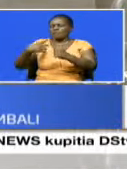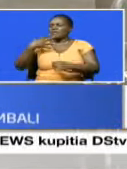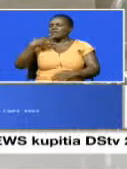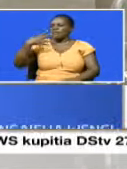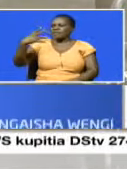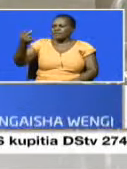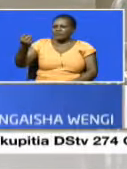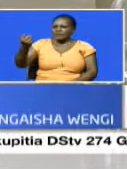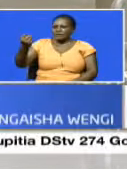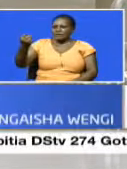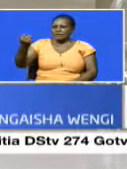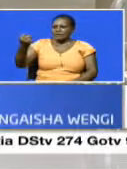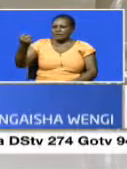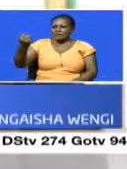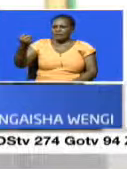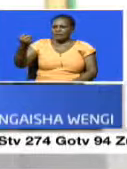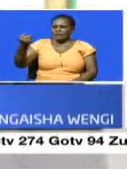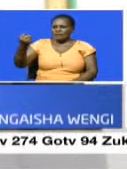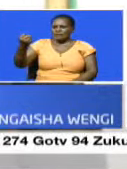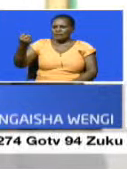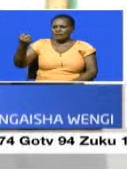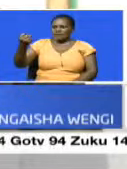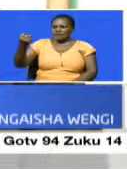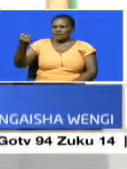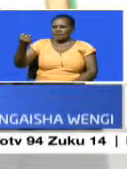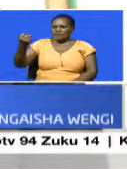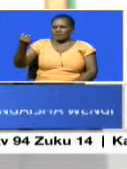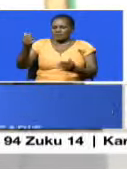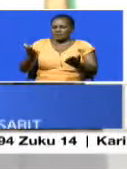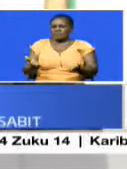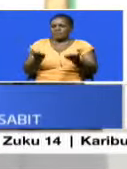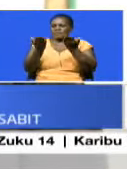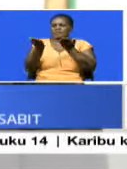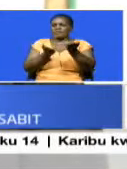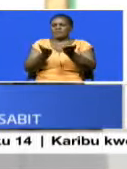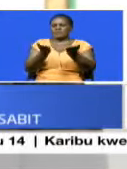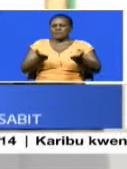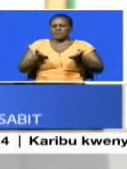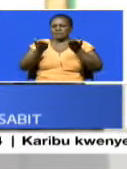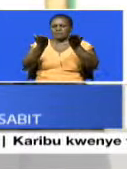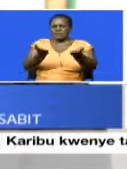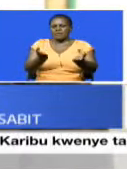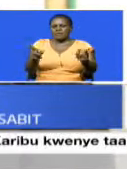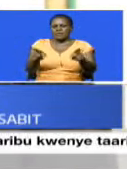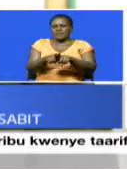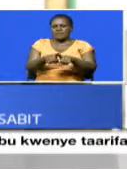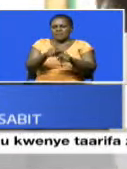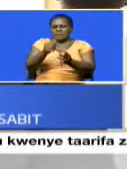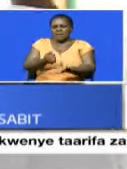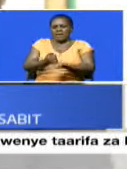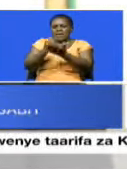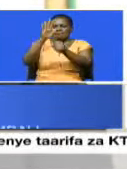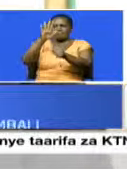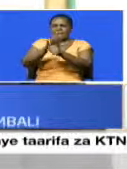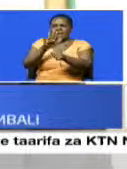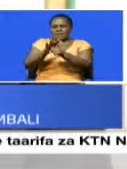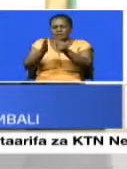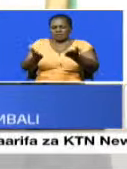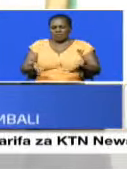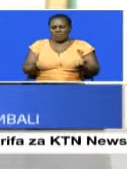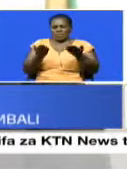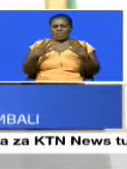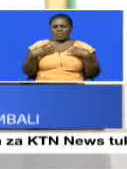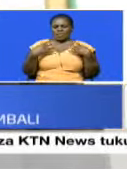7,500. So it has really improved service delivery, and it has gone a long way in improving